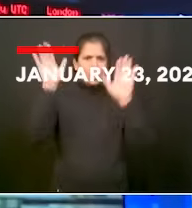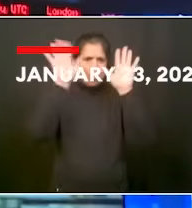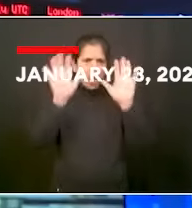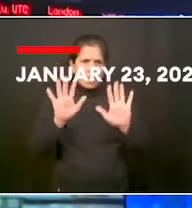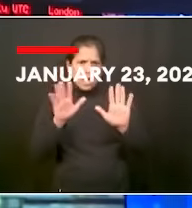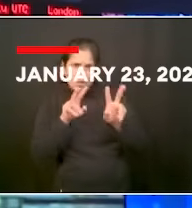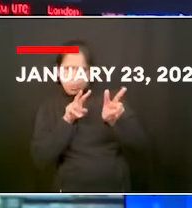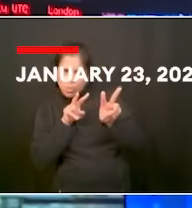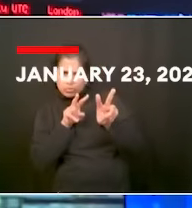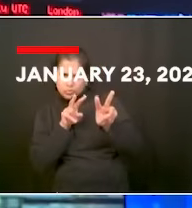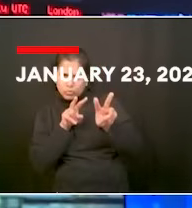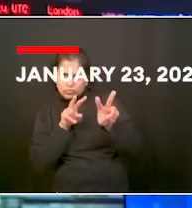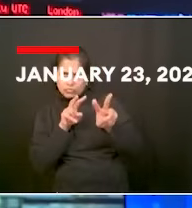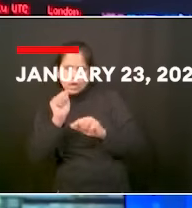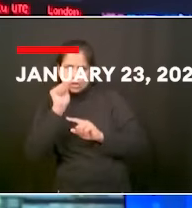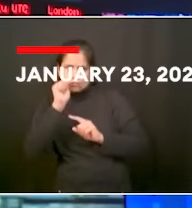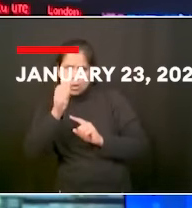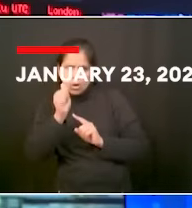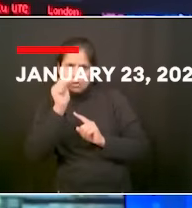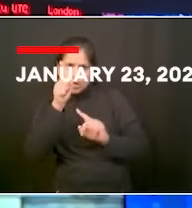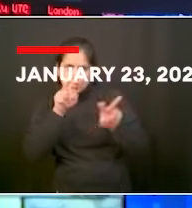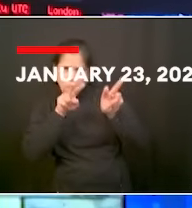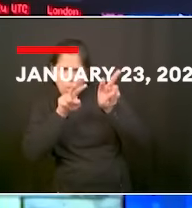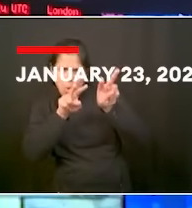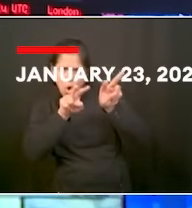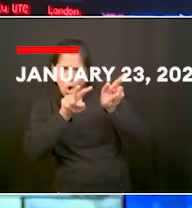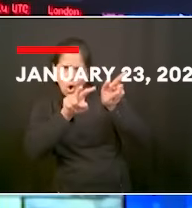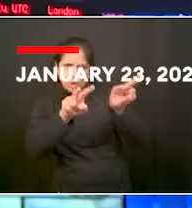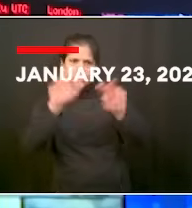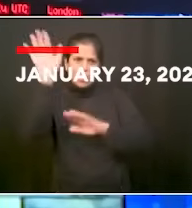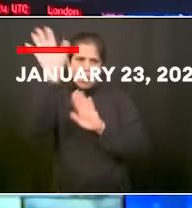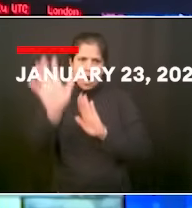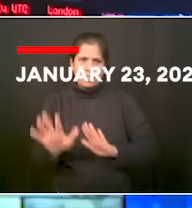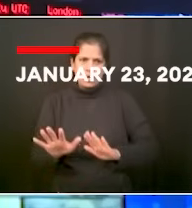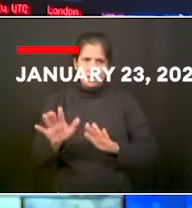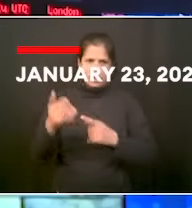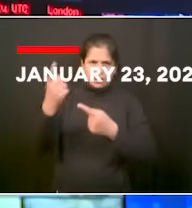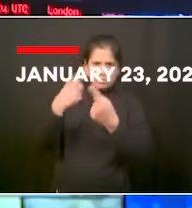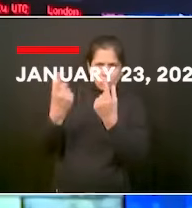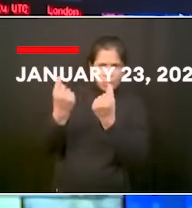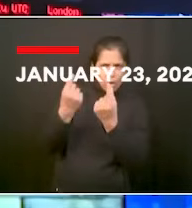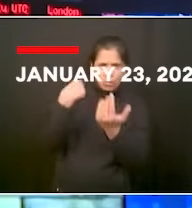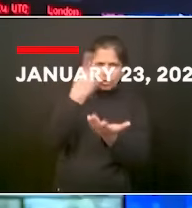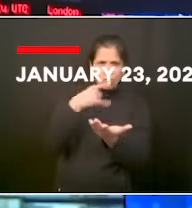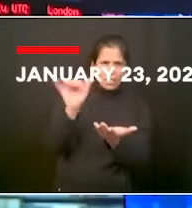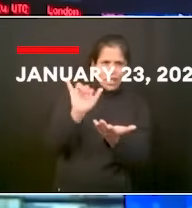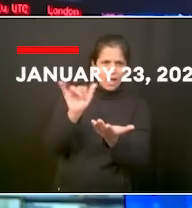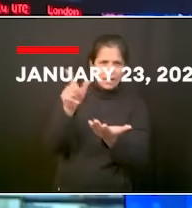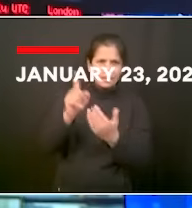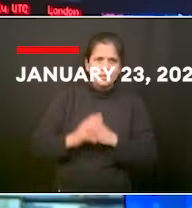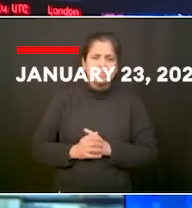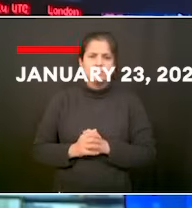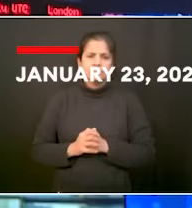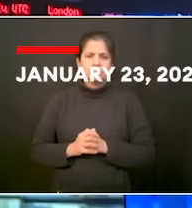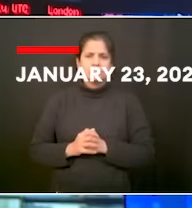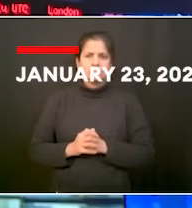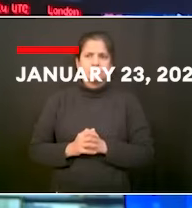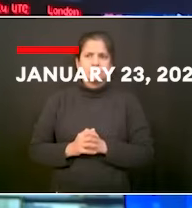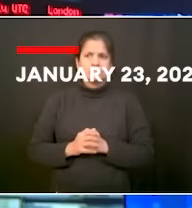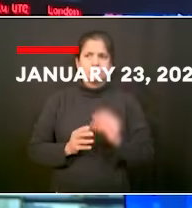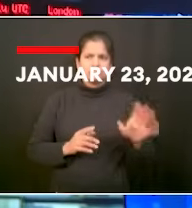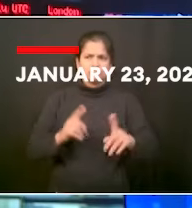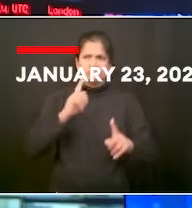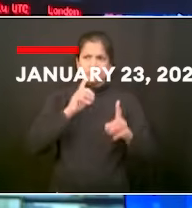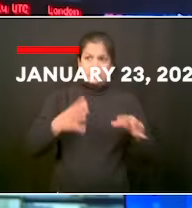that these city agencies do and these city workers going into an event like this days in advance. You think about all of the sanitation